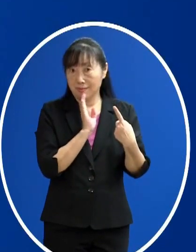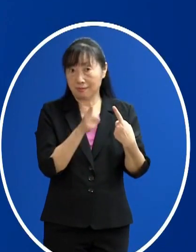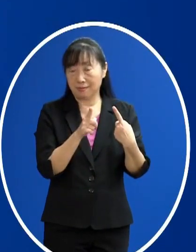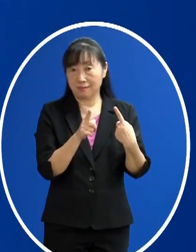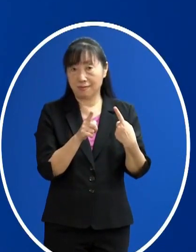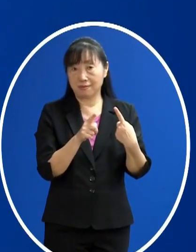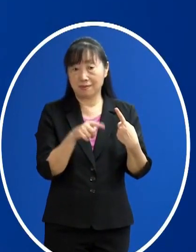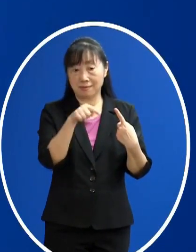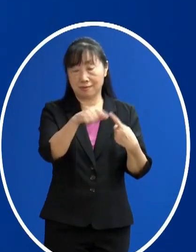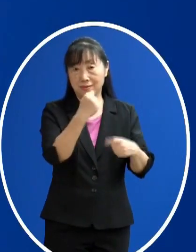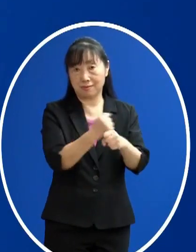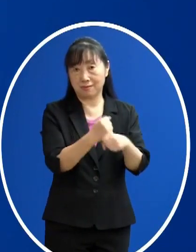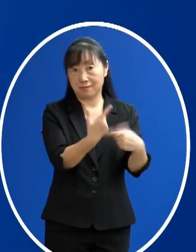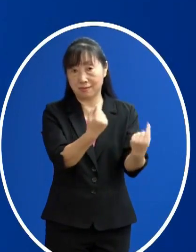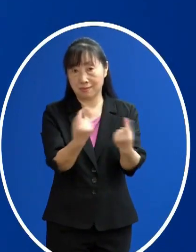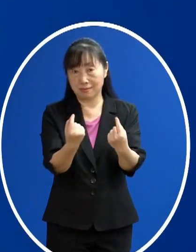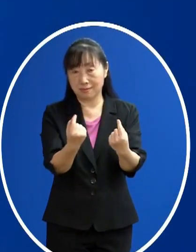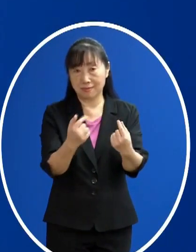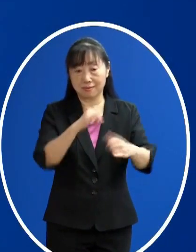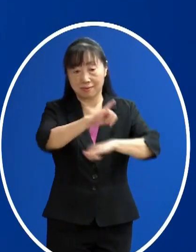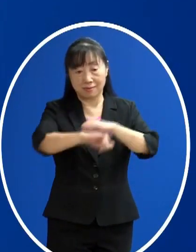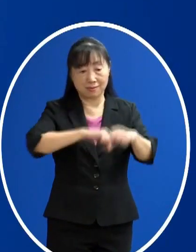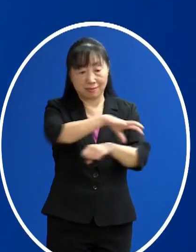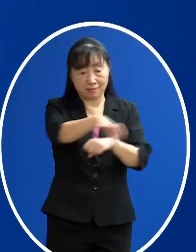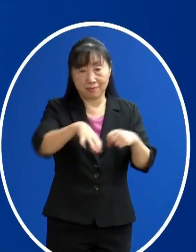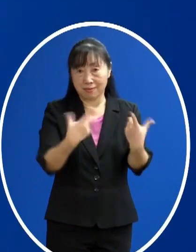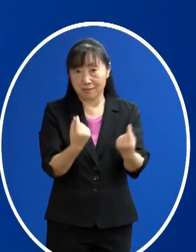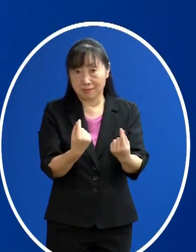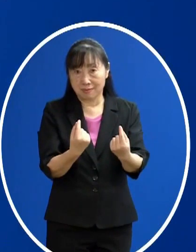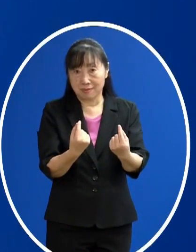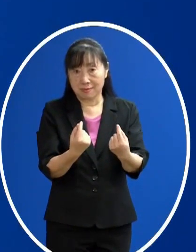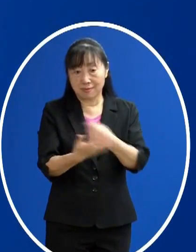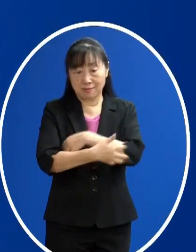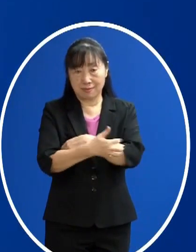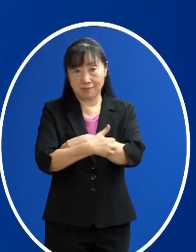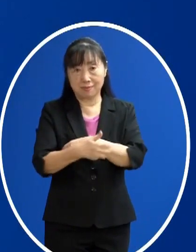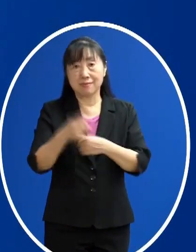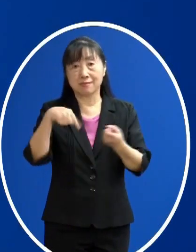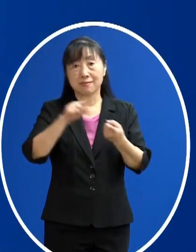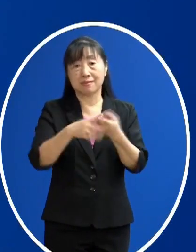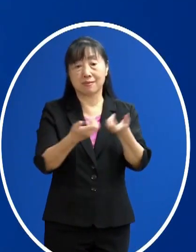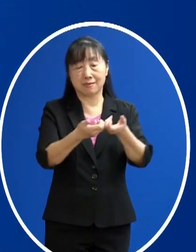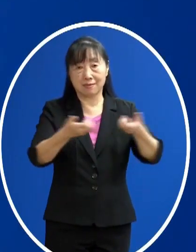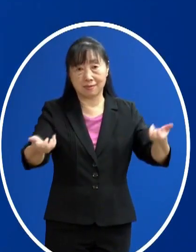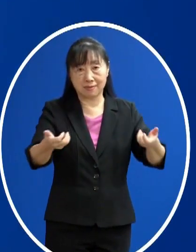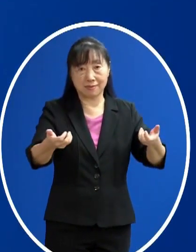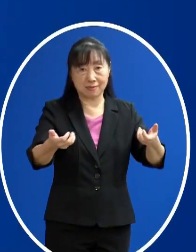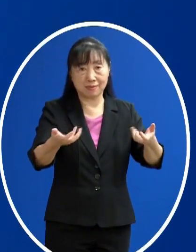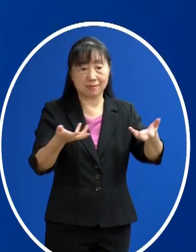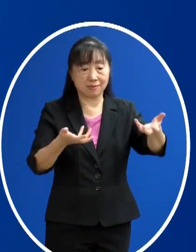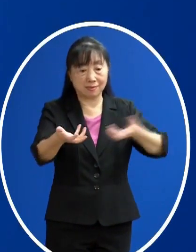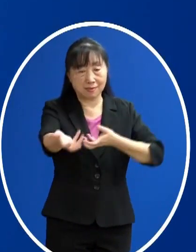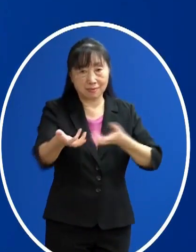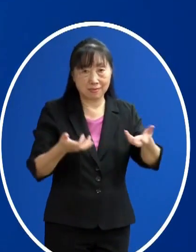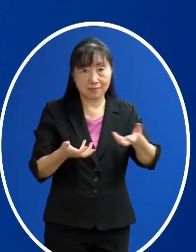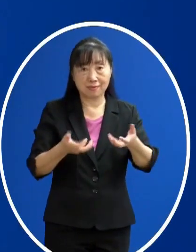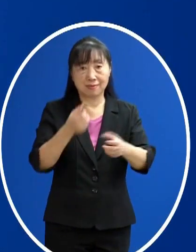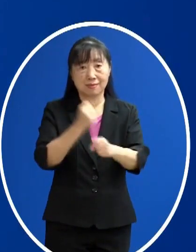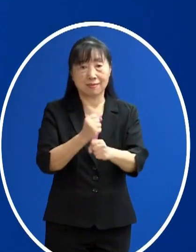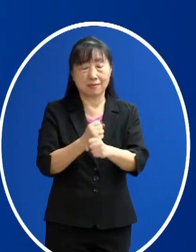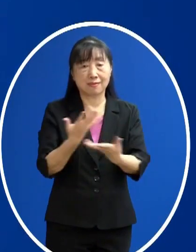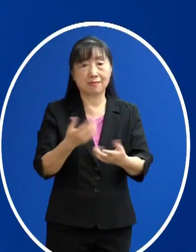Employers must carry out four main measures. The first is that migrant workers are to be physically compartmentalized.